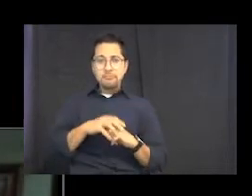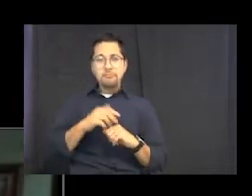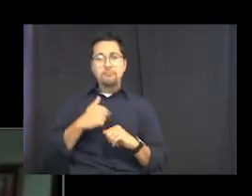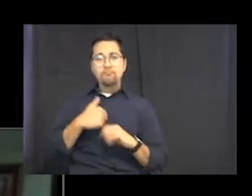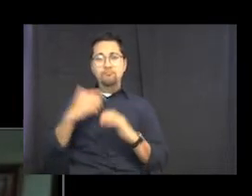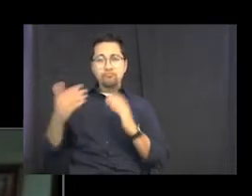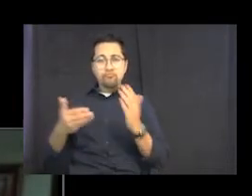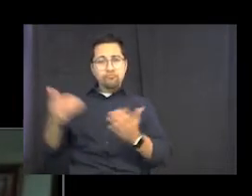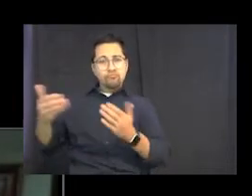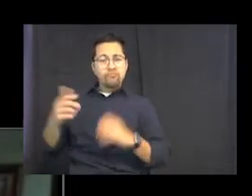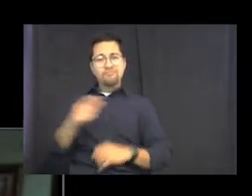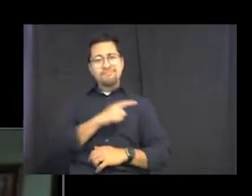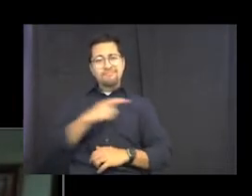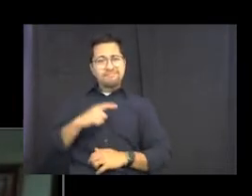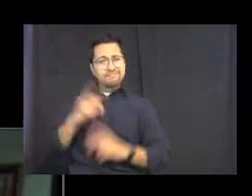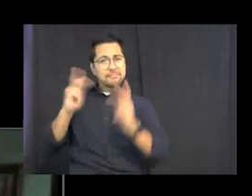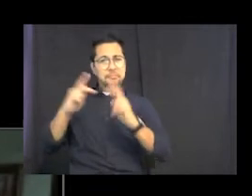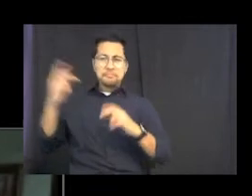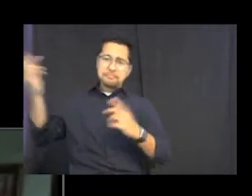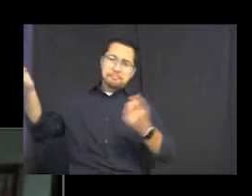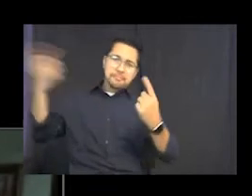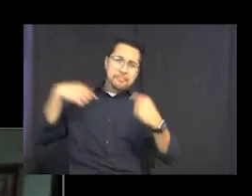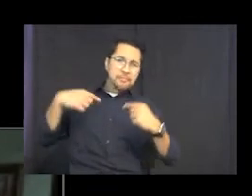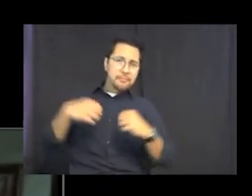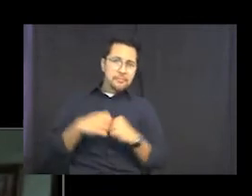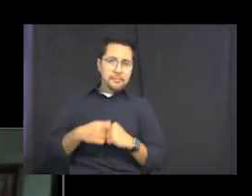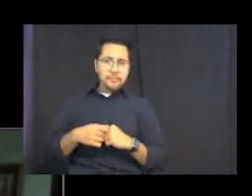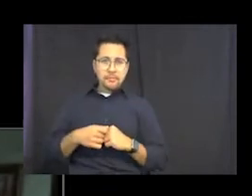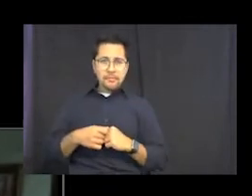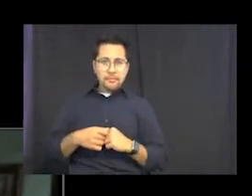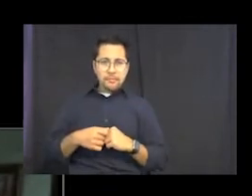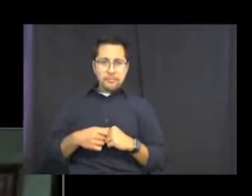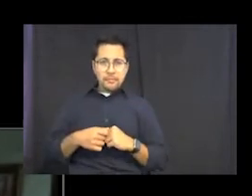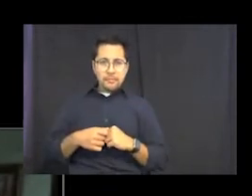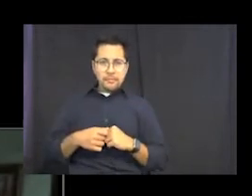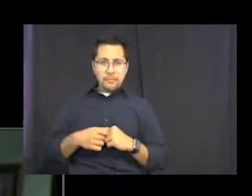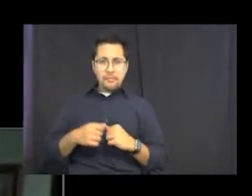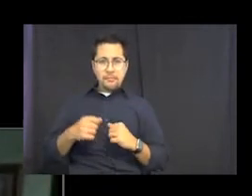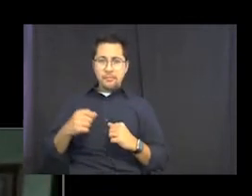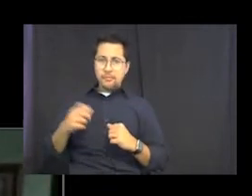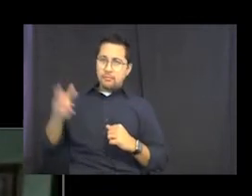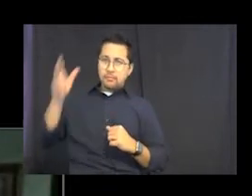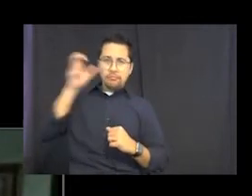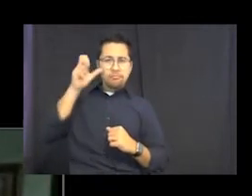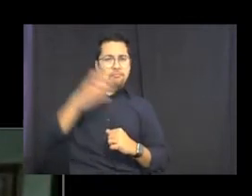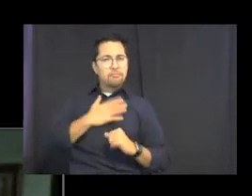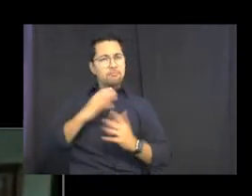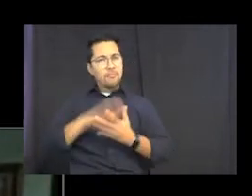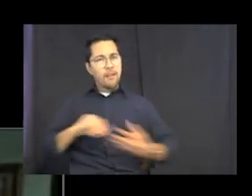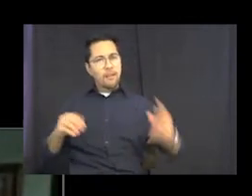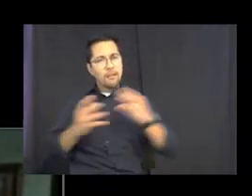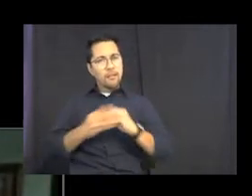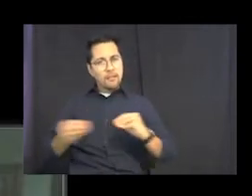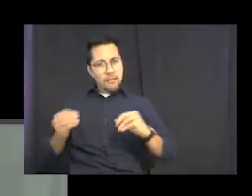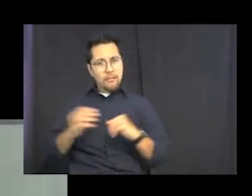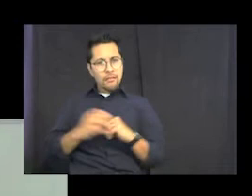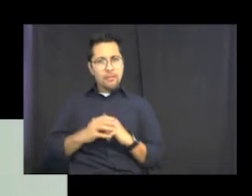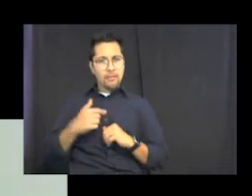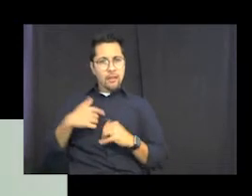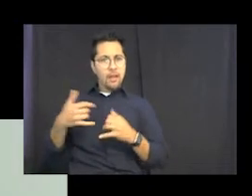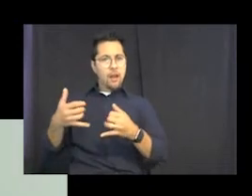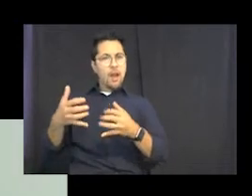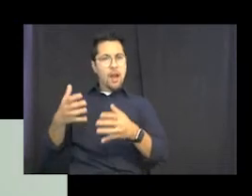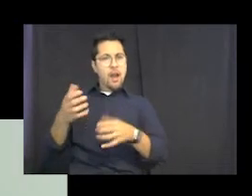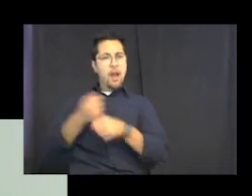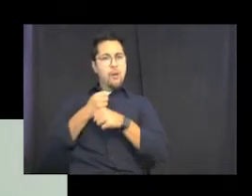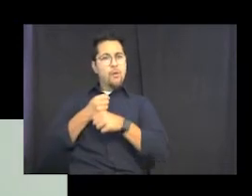invited legislators to mock testimony and won Alan C.